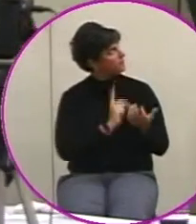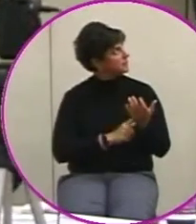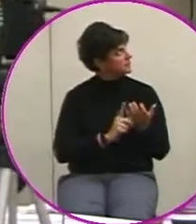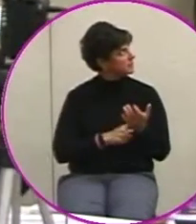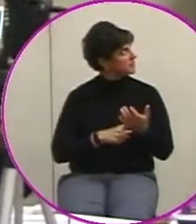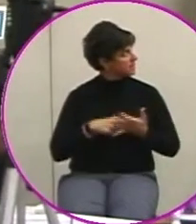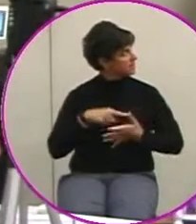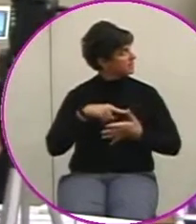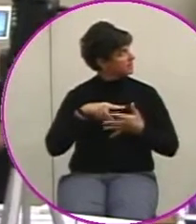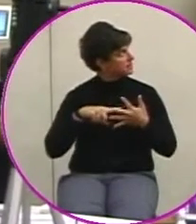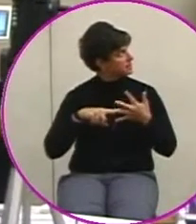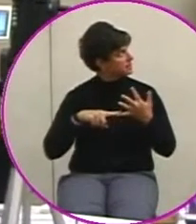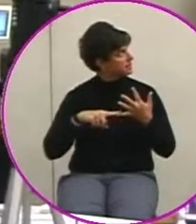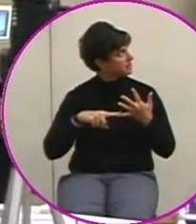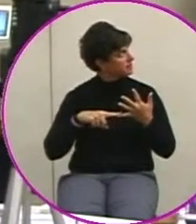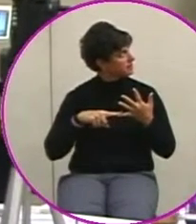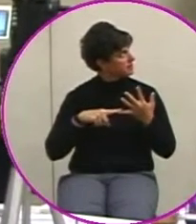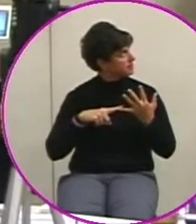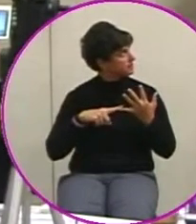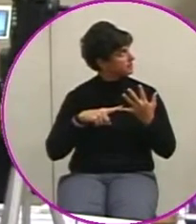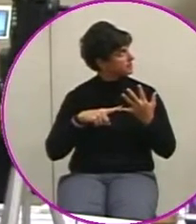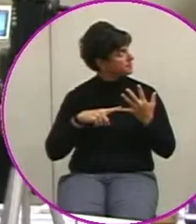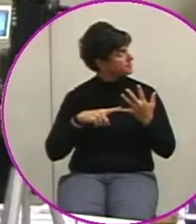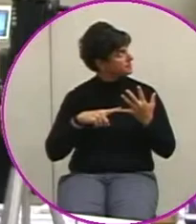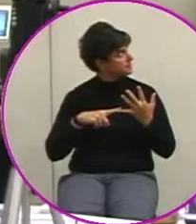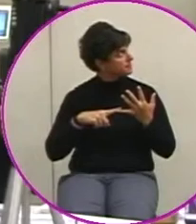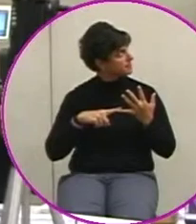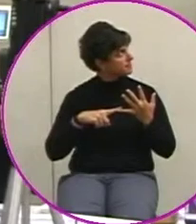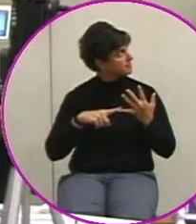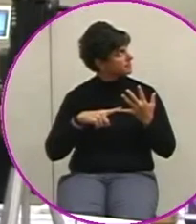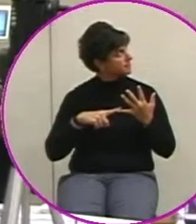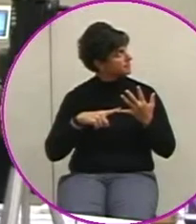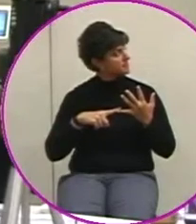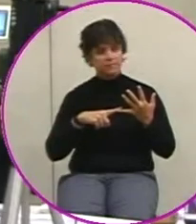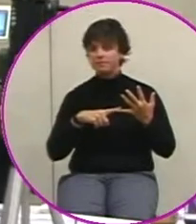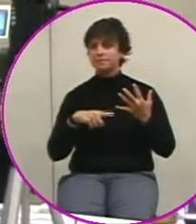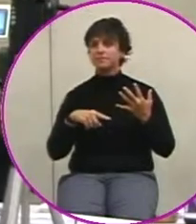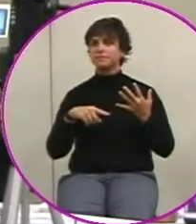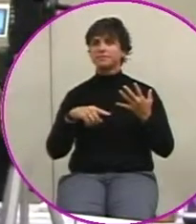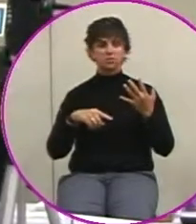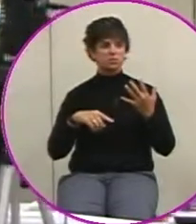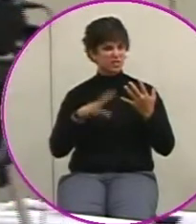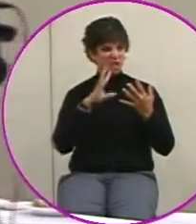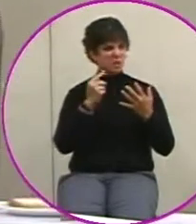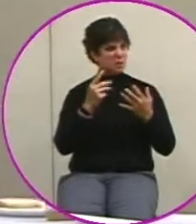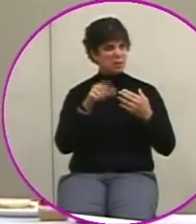explicitly taught. We talked a little bit on the task analysis, talked a little bit about positives.